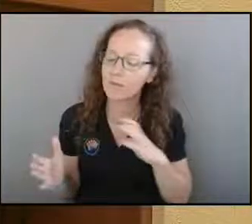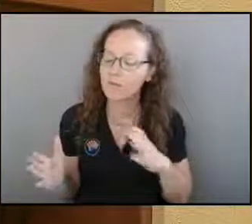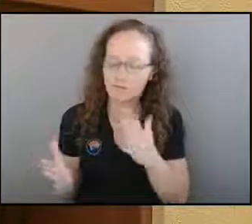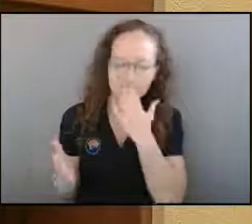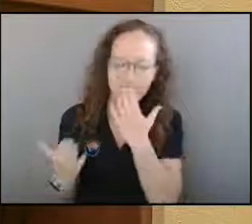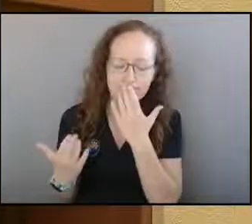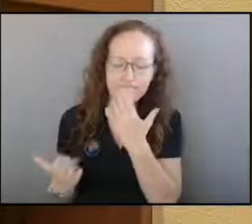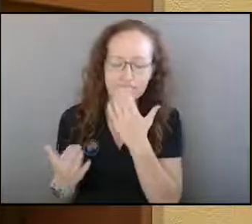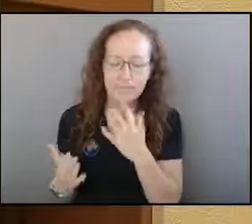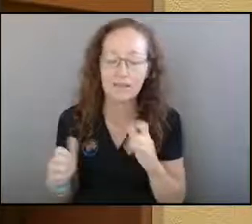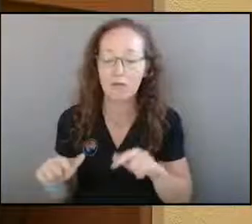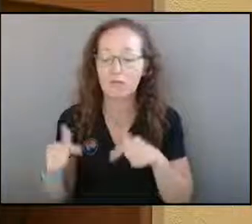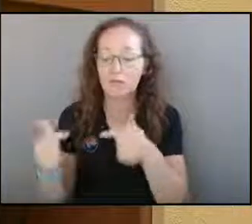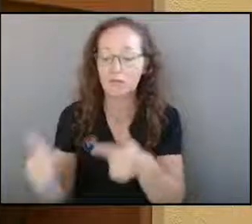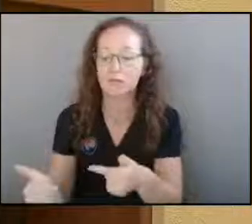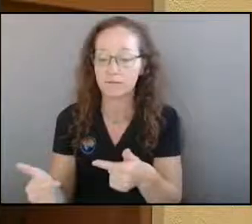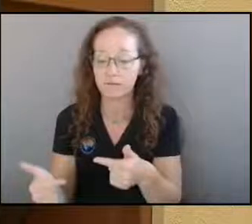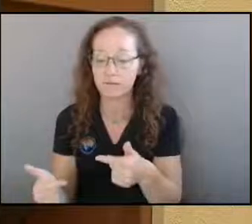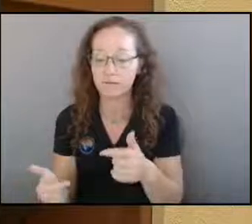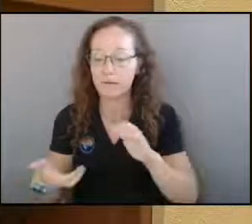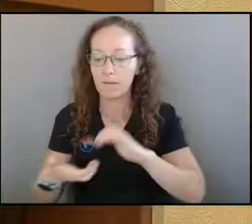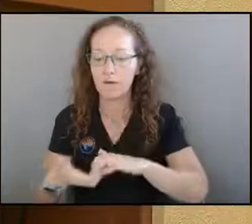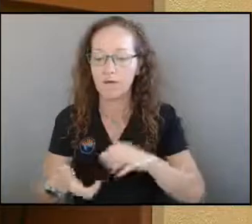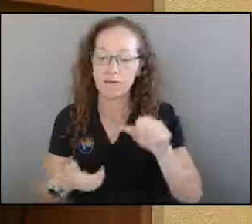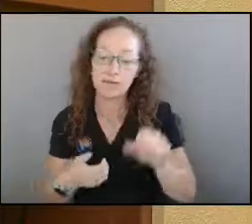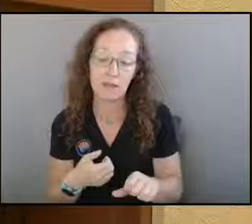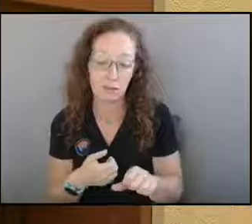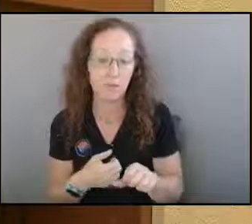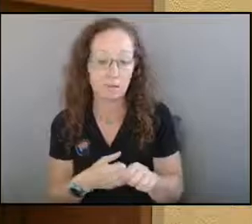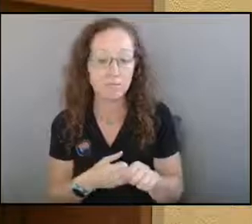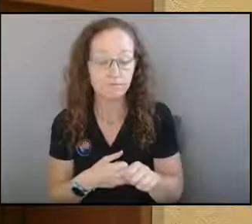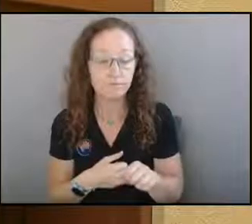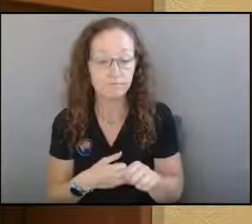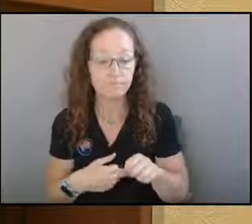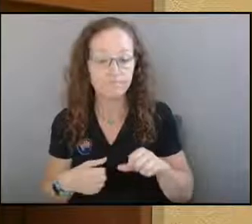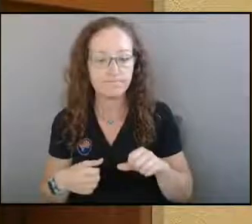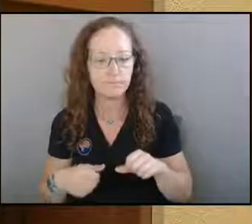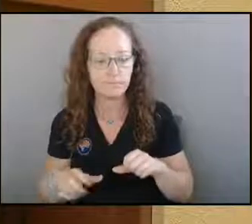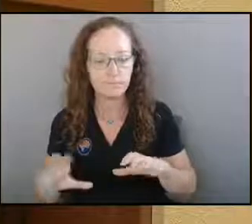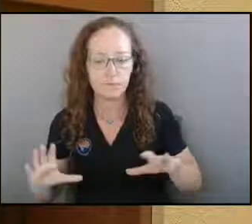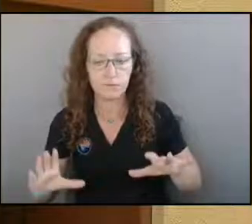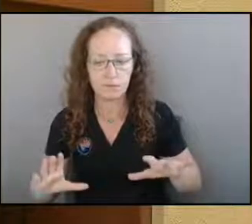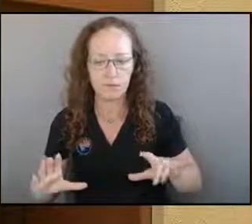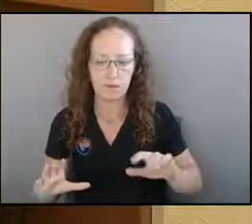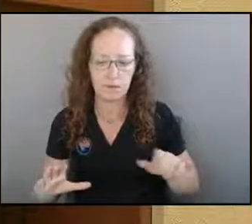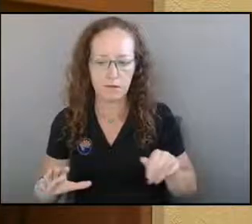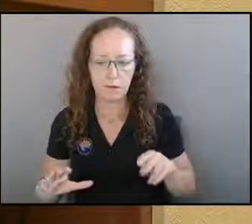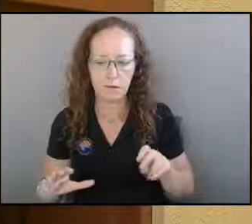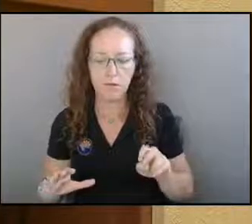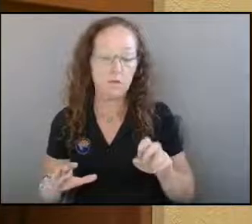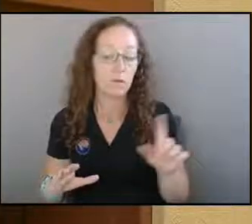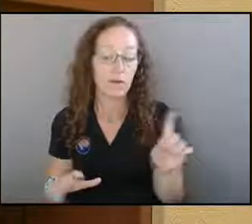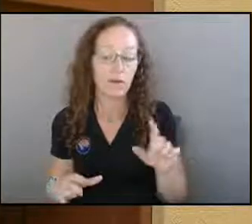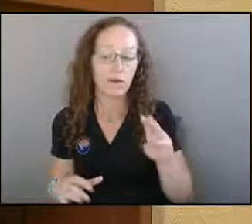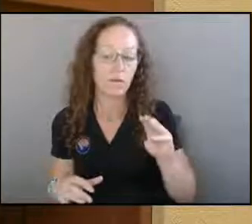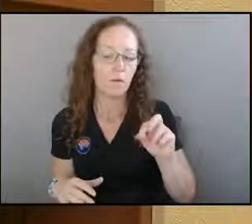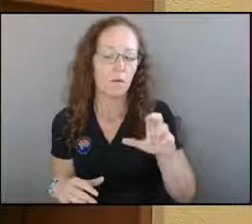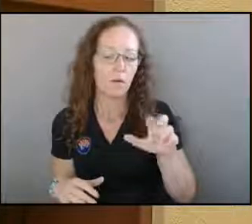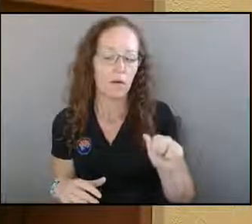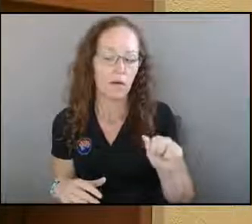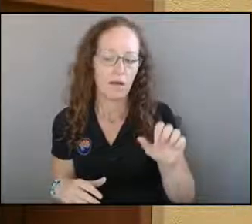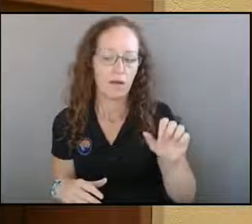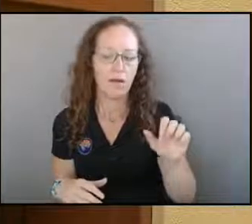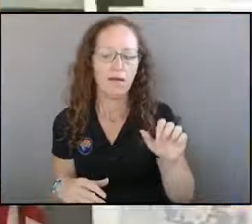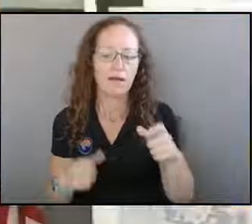going to turn it back down to our partners on the south. We have down there the MORA San Miguel Electric Cooperative, Les